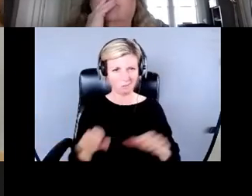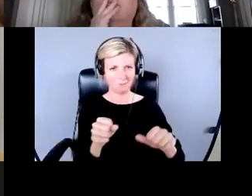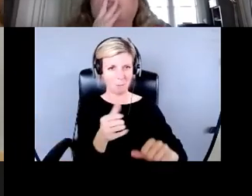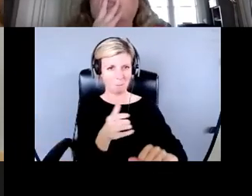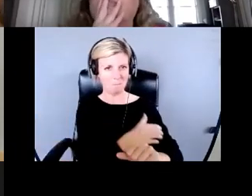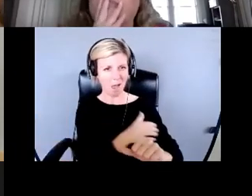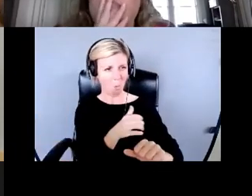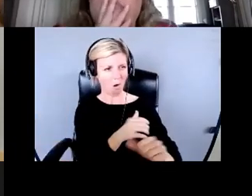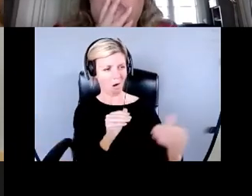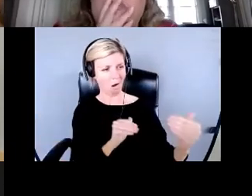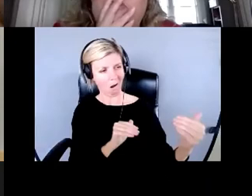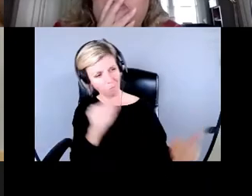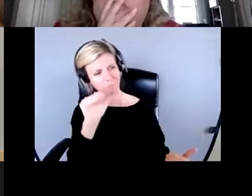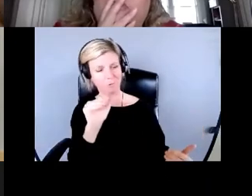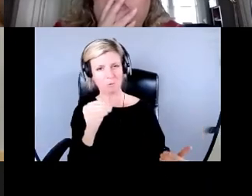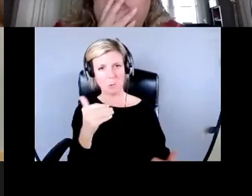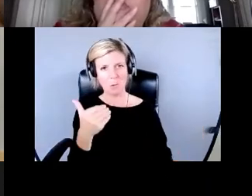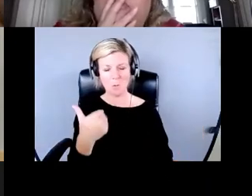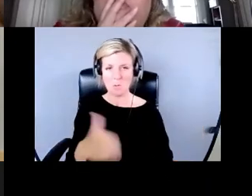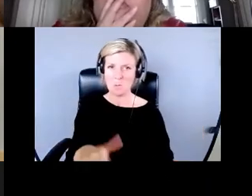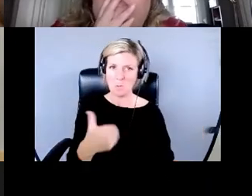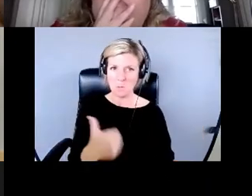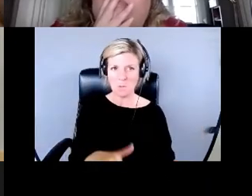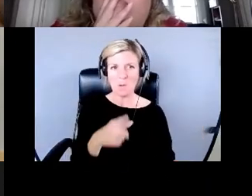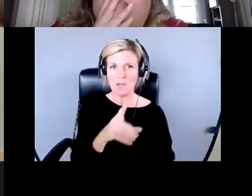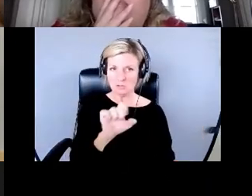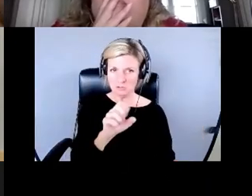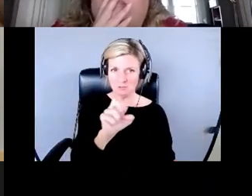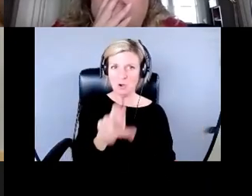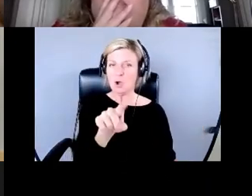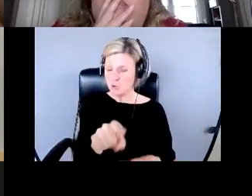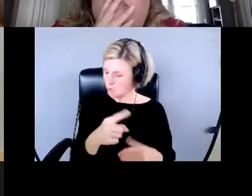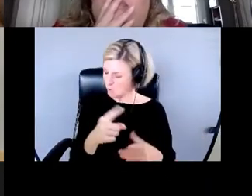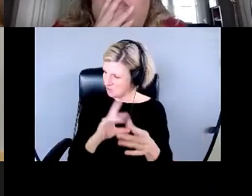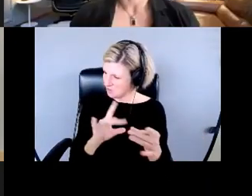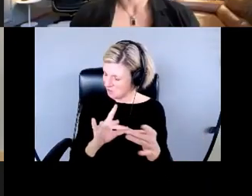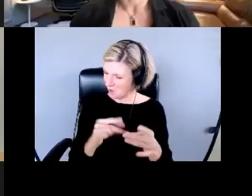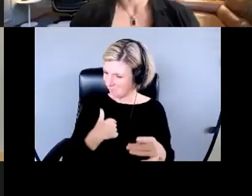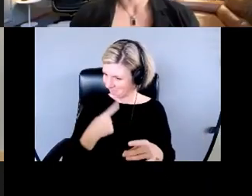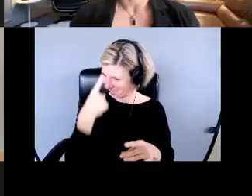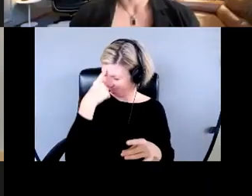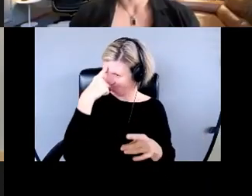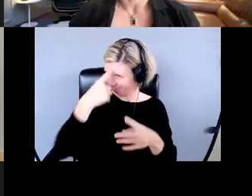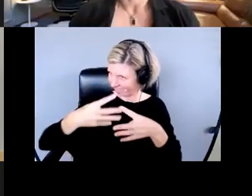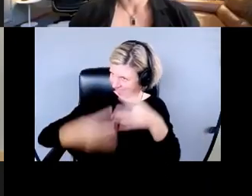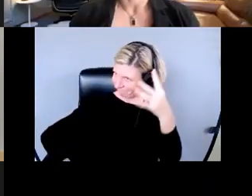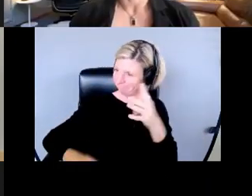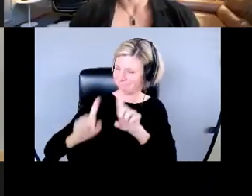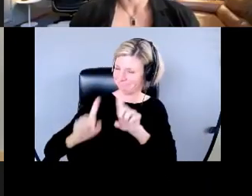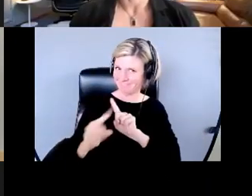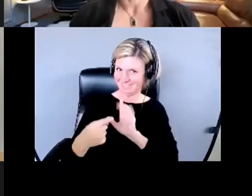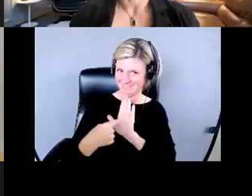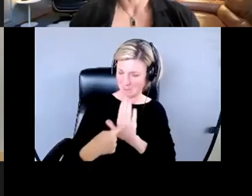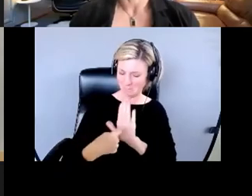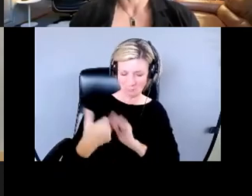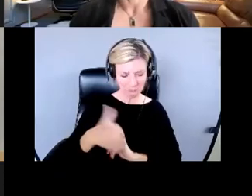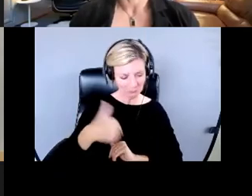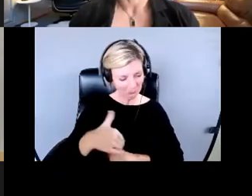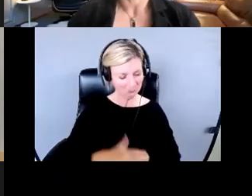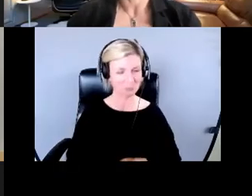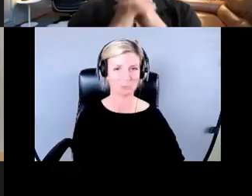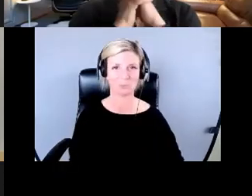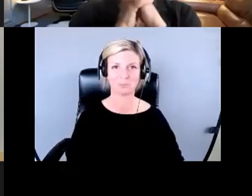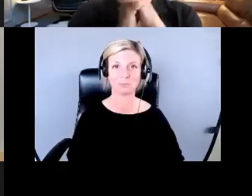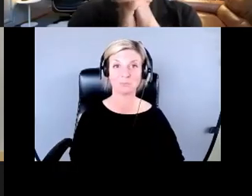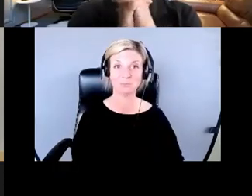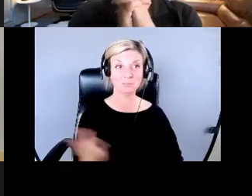of examples when you said that. Anyway, I'll leave it there. And I think, Risa, you had your hand